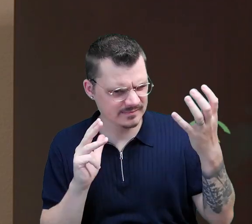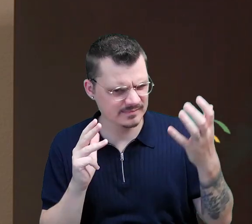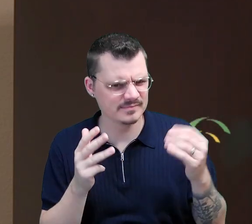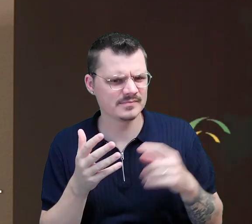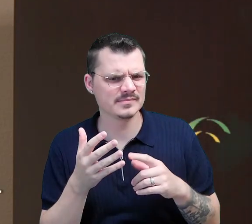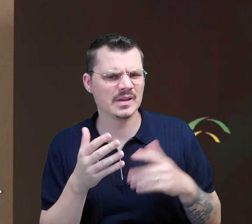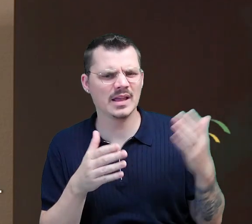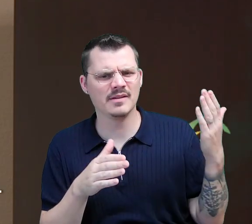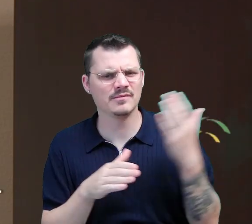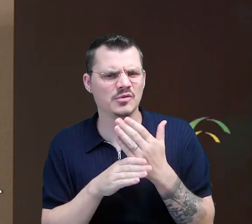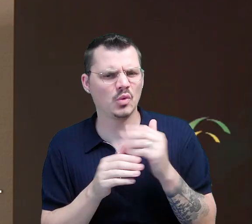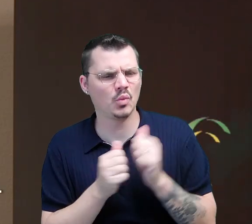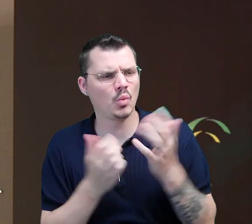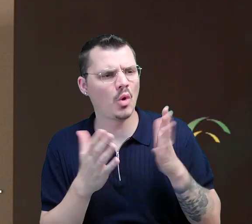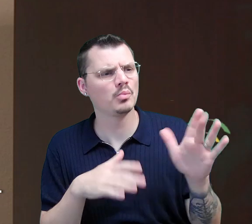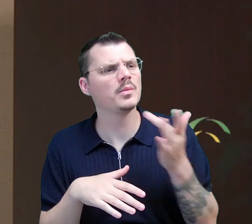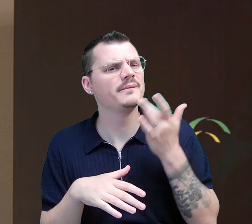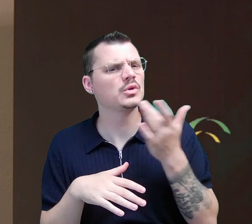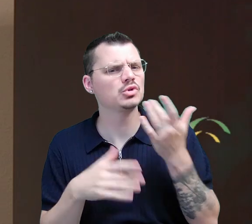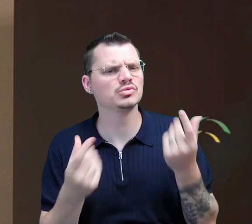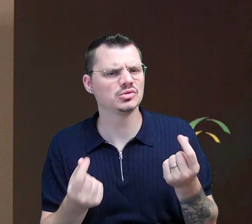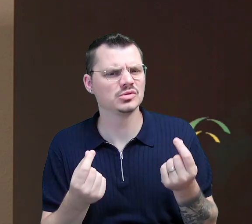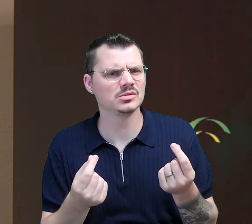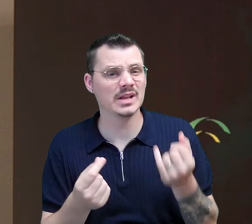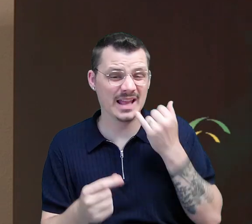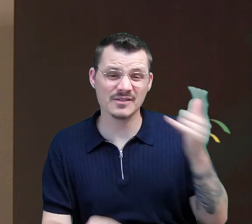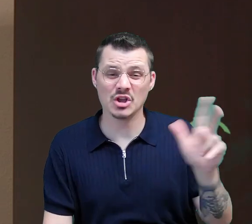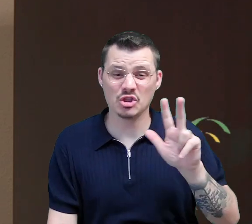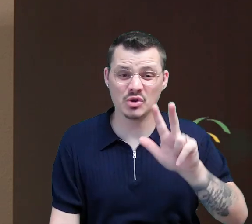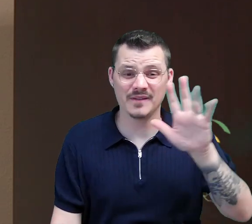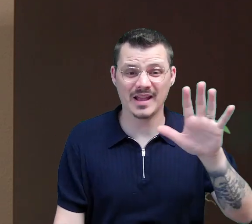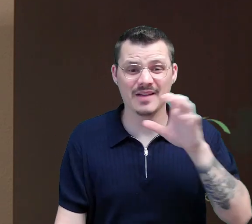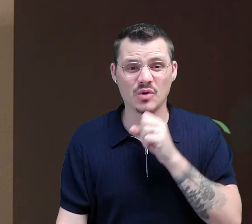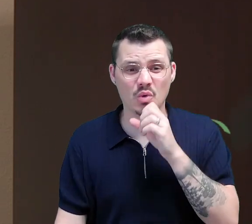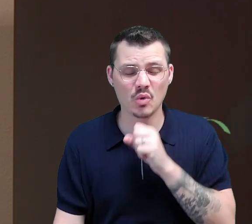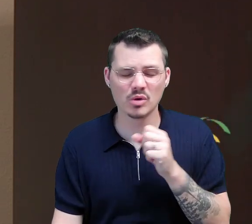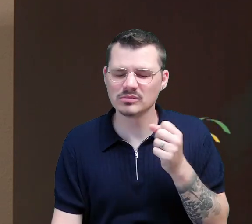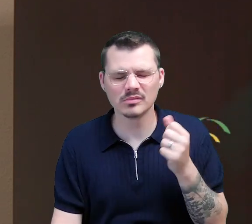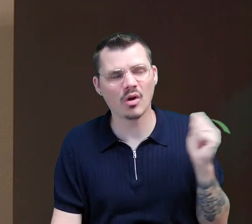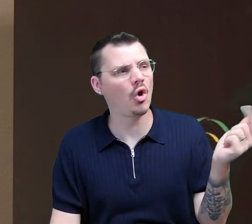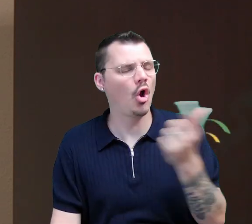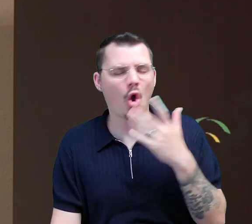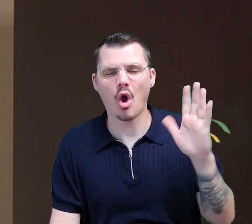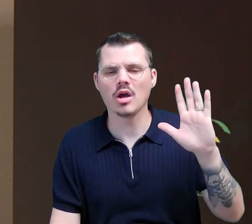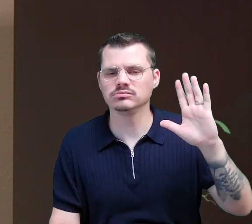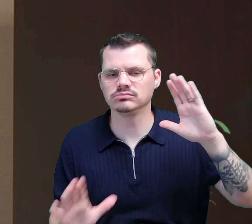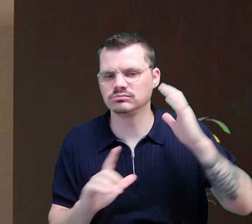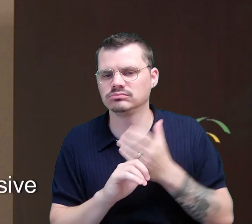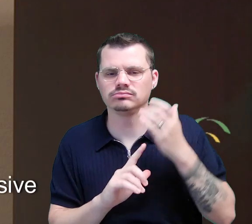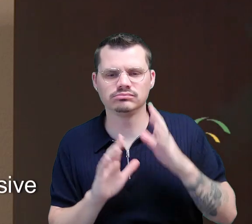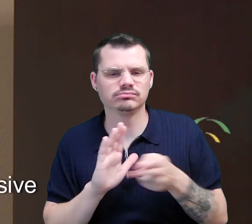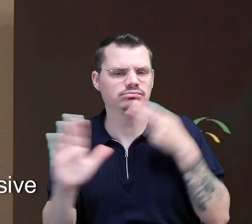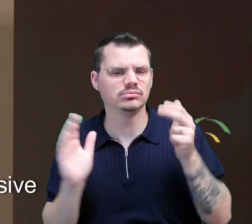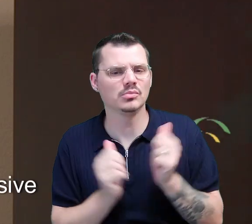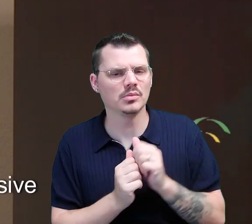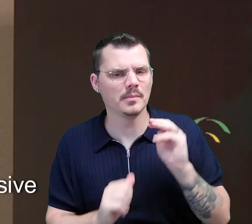disturbance, interfering with preferred function. If she were 35 years old, nobody would blink before